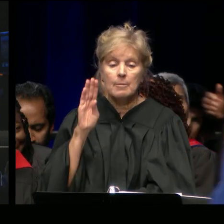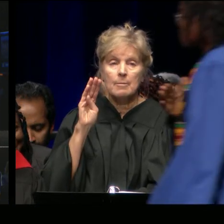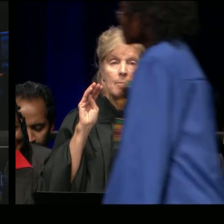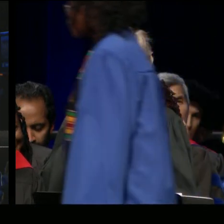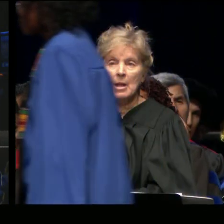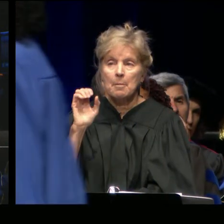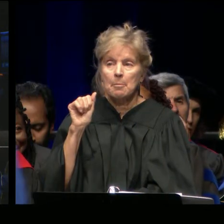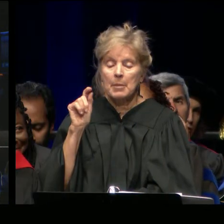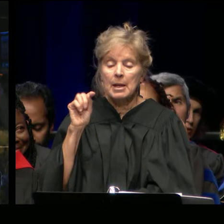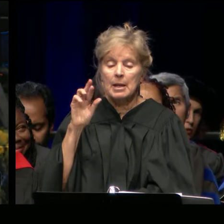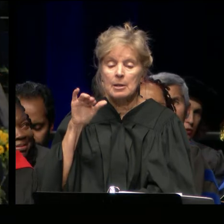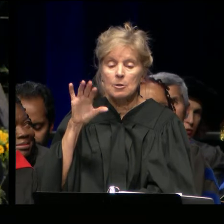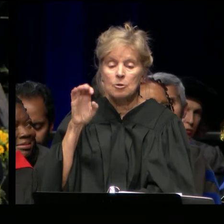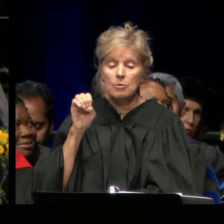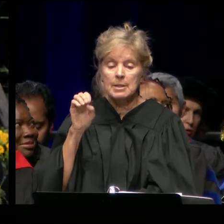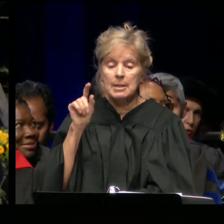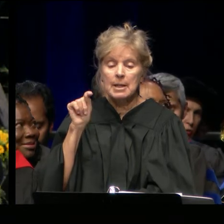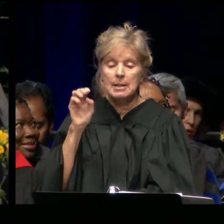Beatrice Tende Guata.